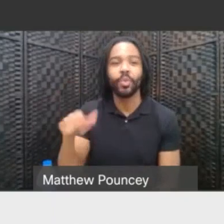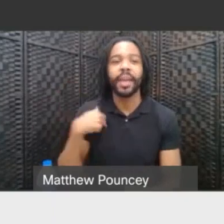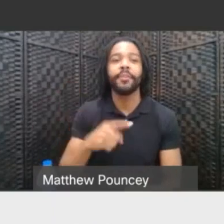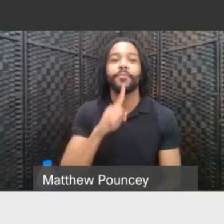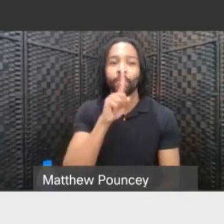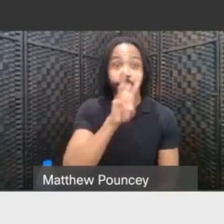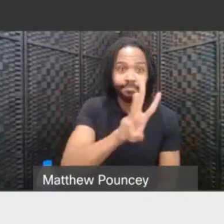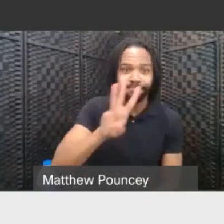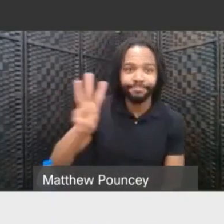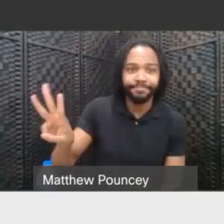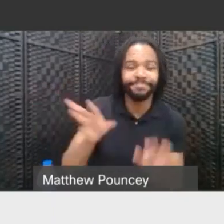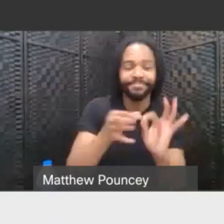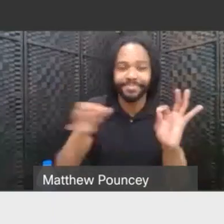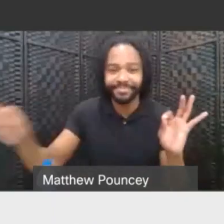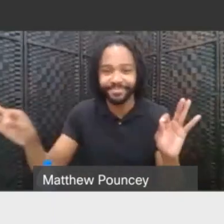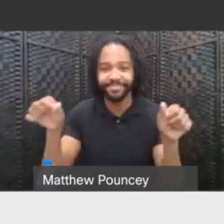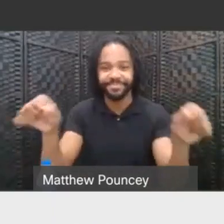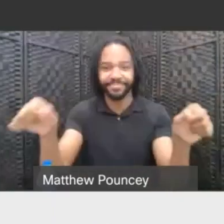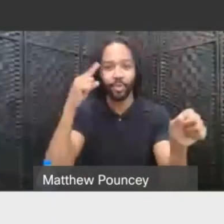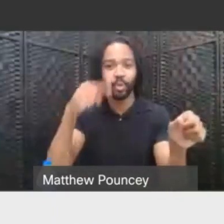There we go.